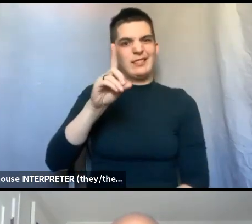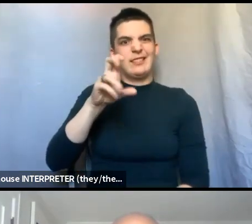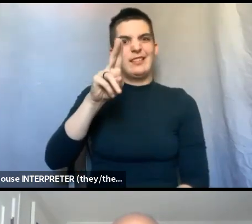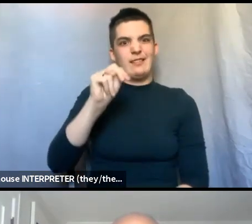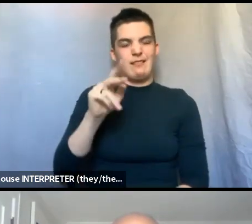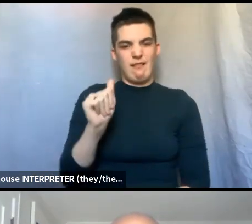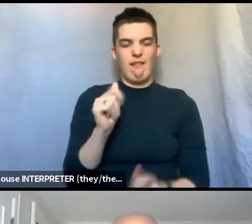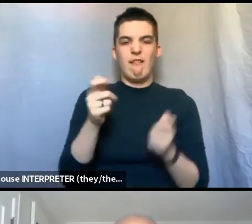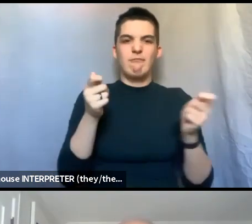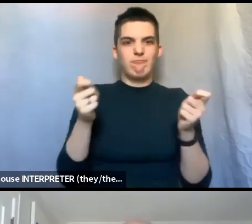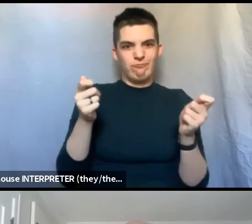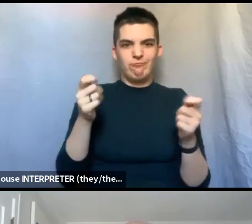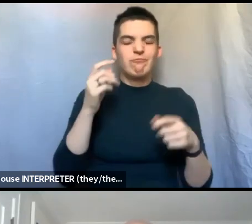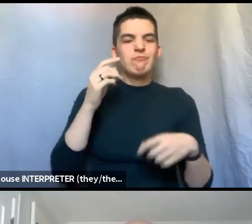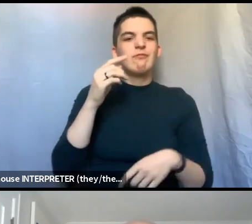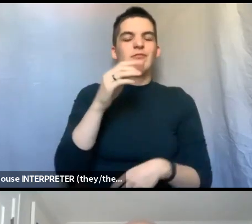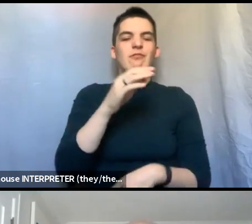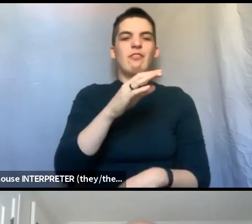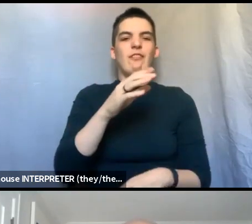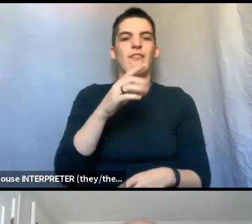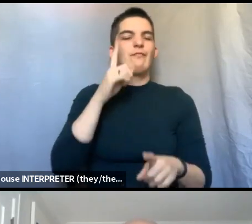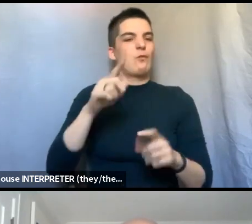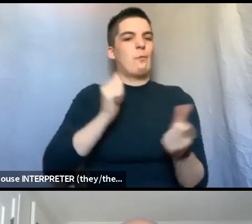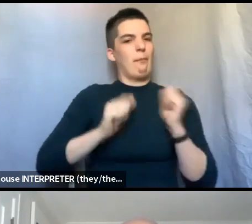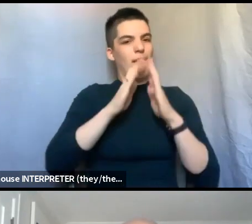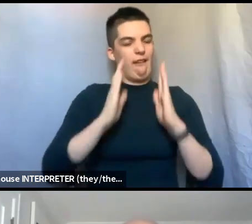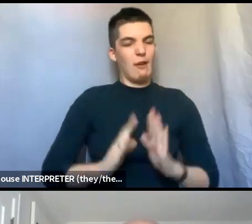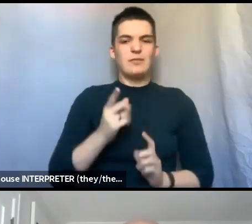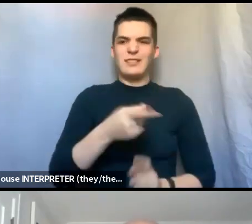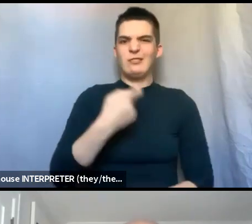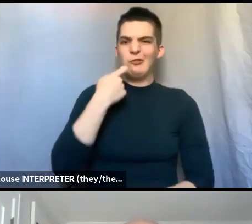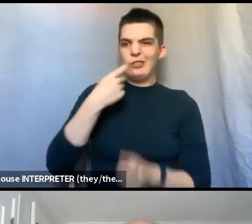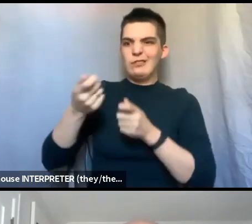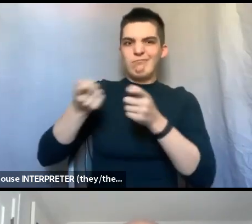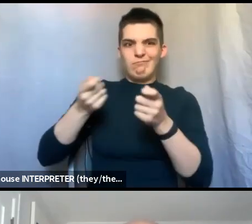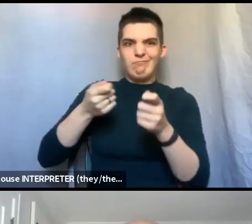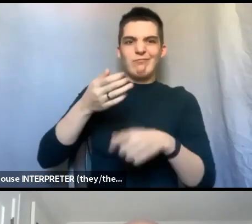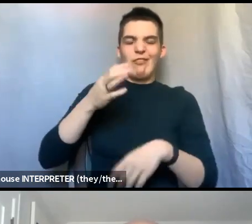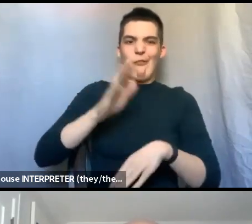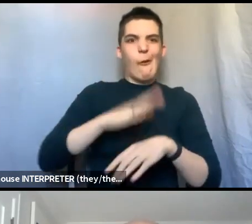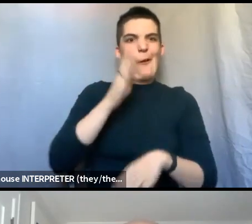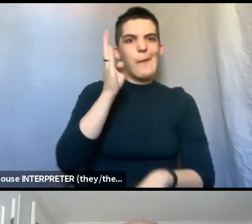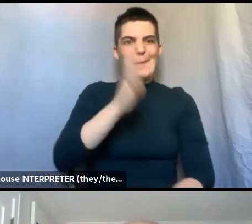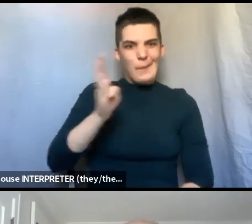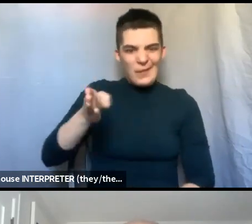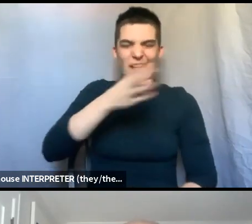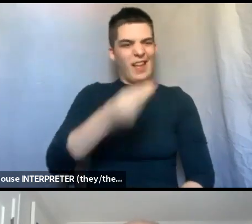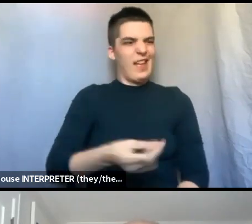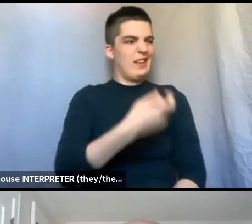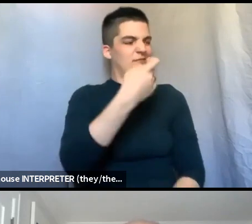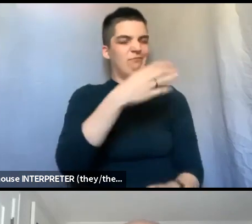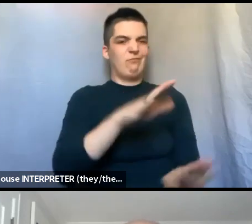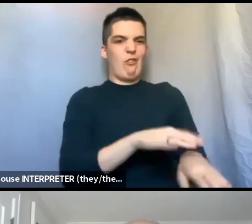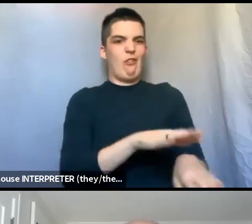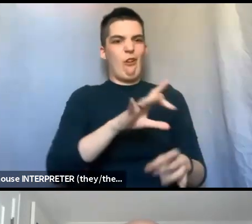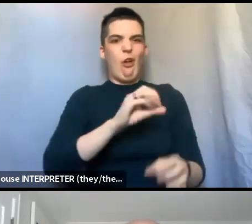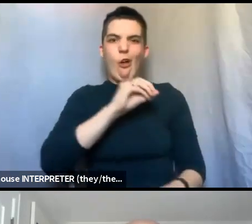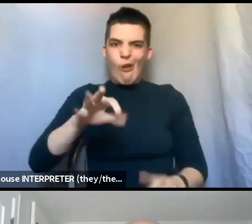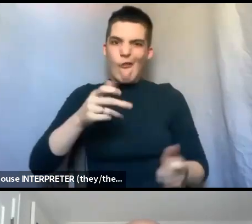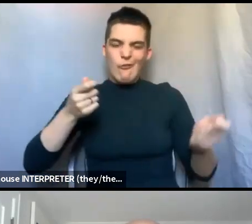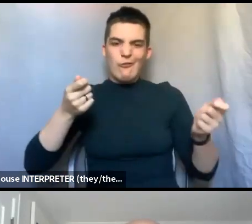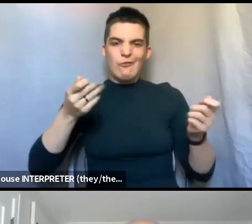Tony Award nominee, and also has directed on Broadway and off Broadway. So he has a unique perspective, not only from institutions, but